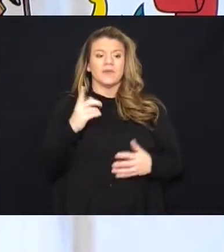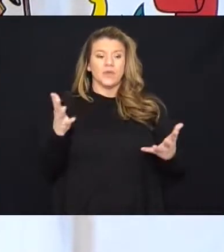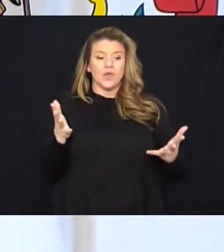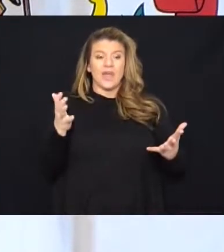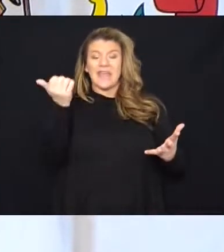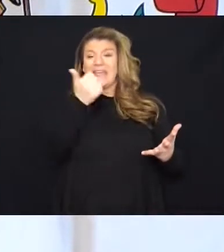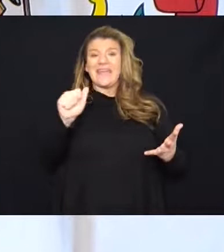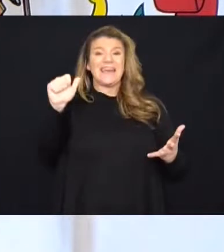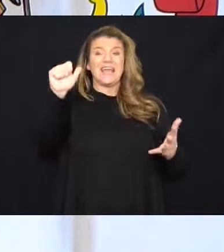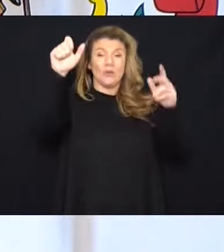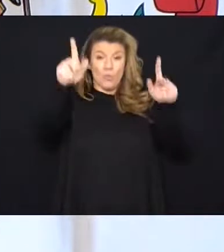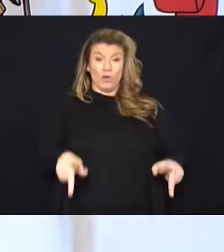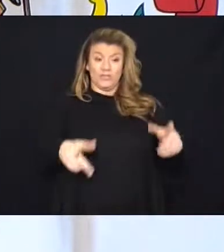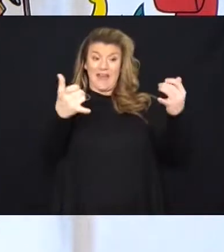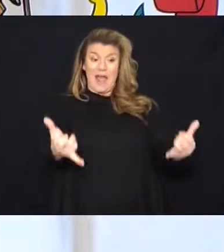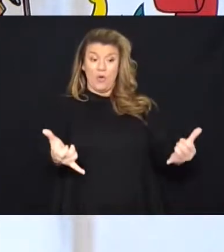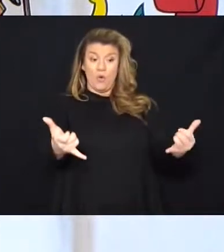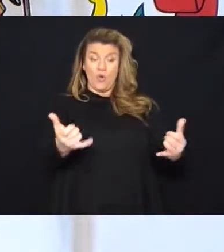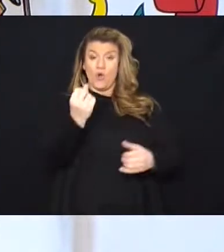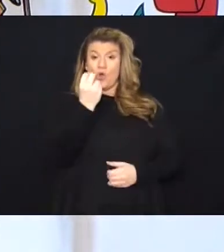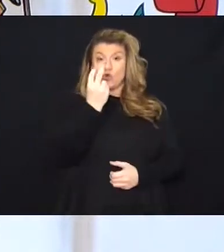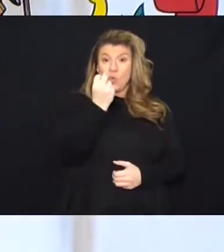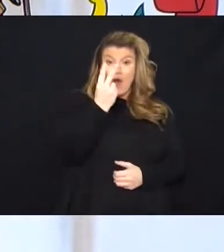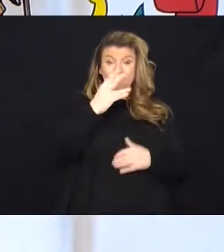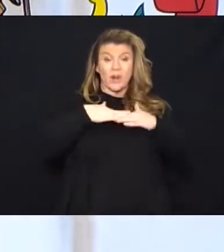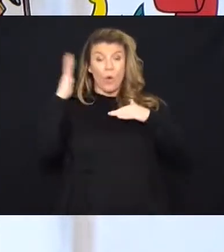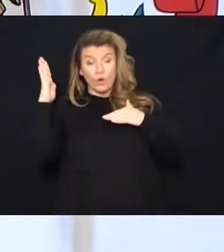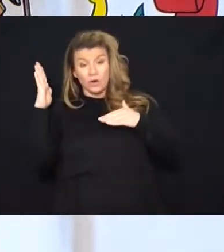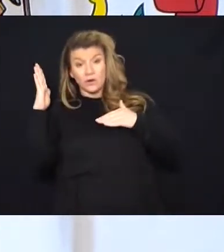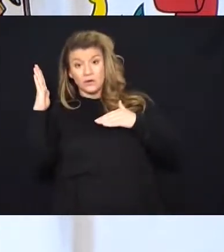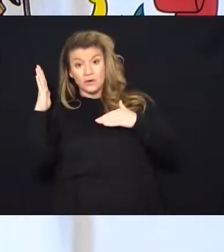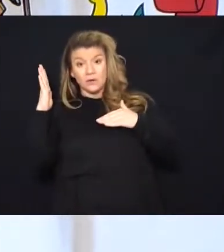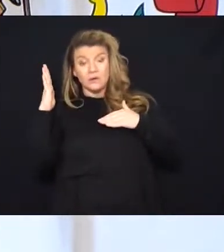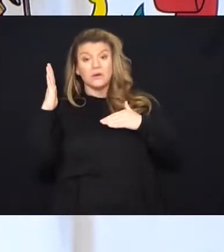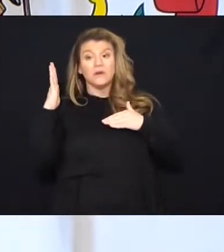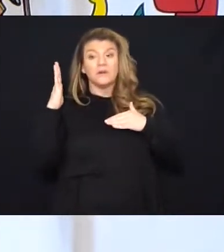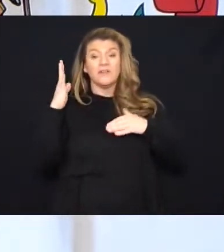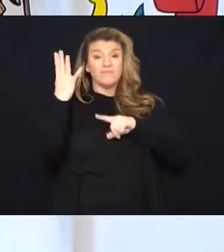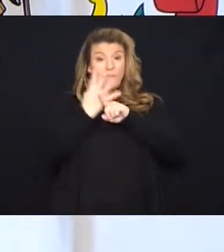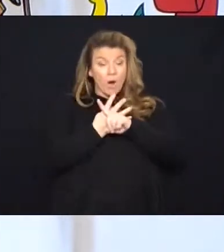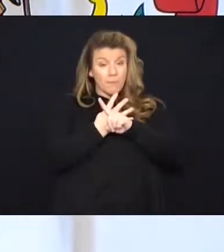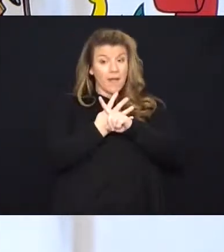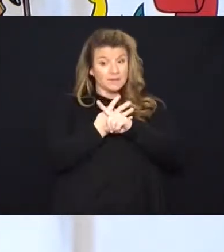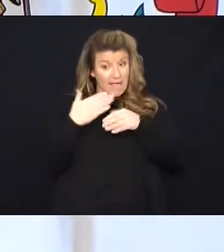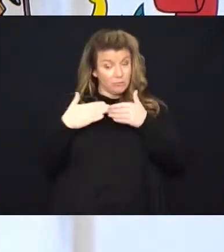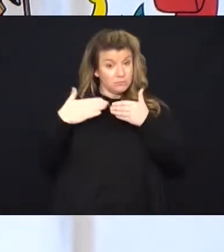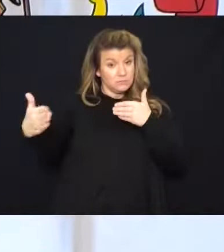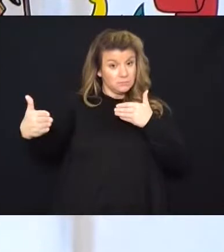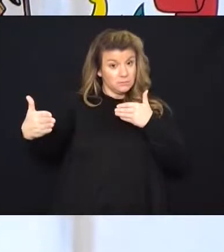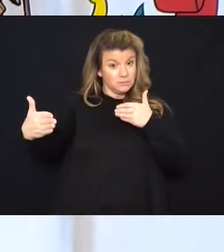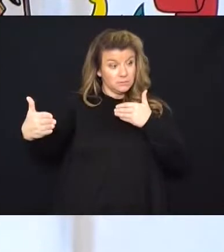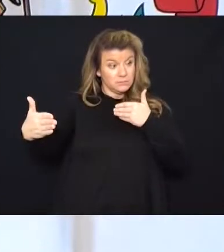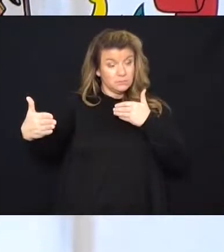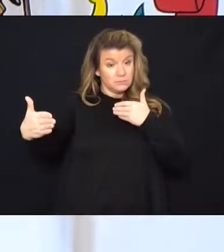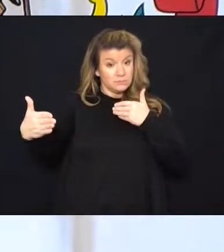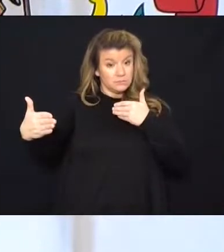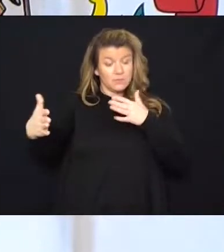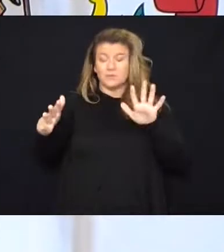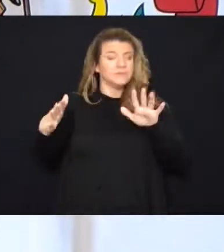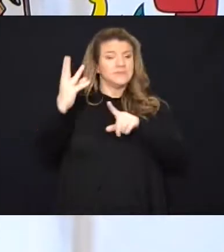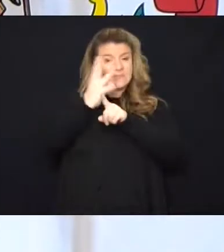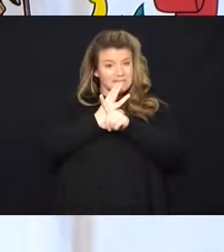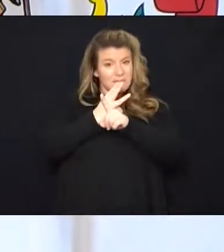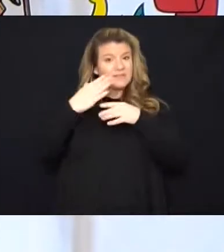know, anyone now 12 and older that are 4 months out, you know, really, rather 6